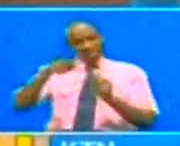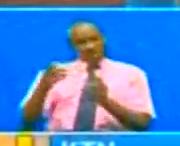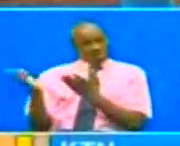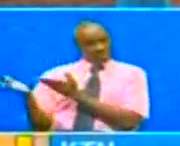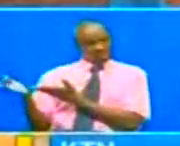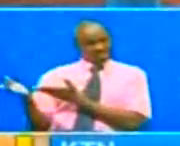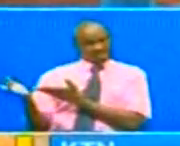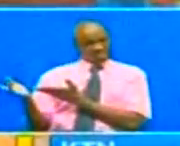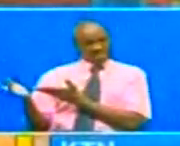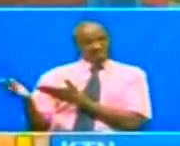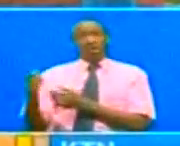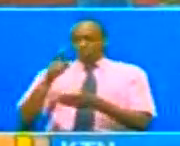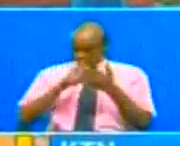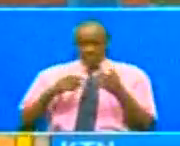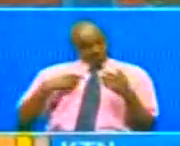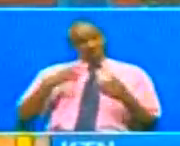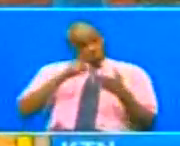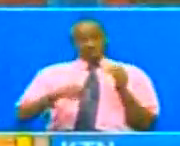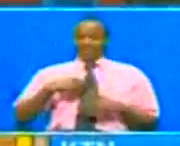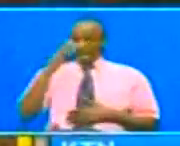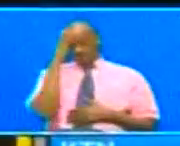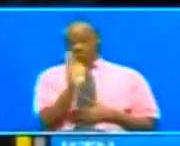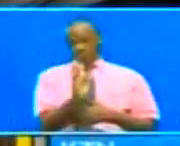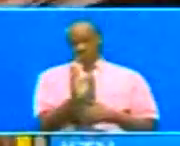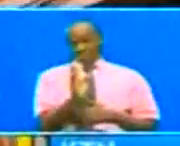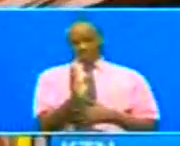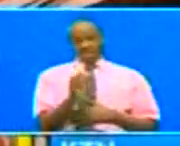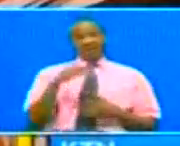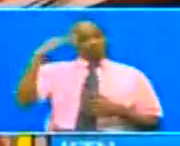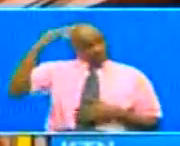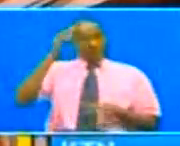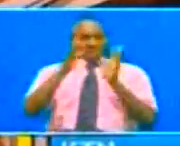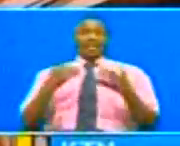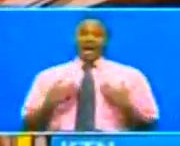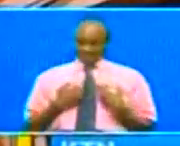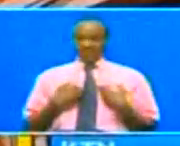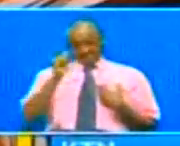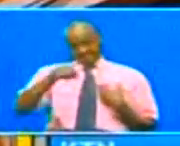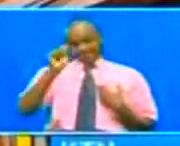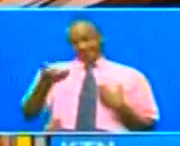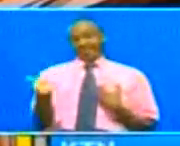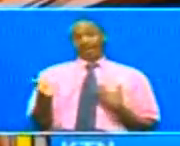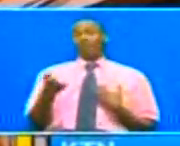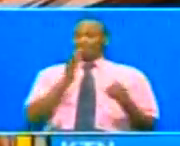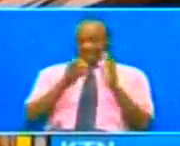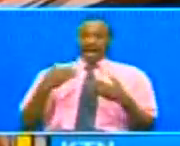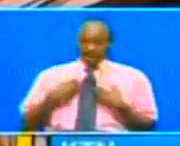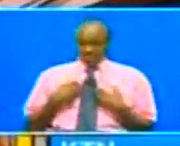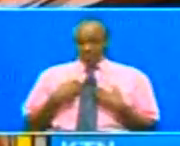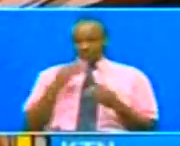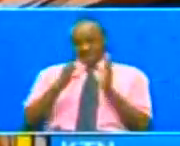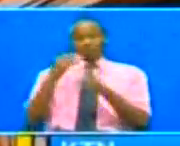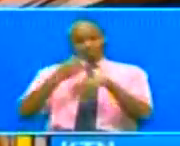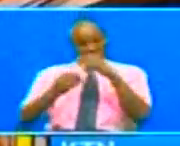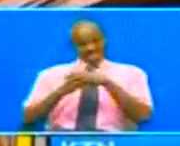building, but what I know, there's a future plan for this, to have a convent at Katito.